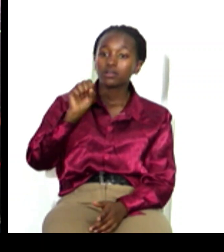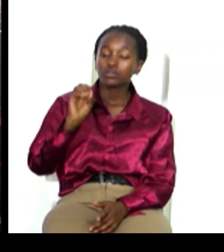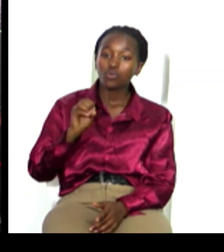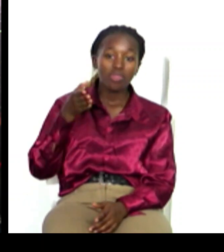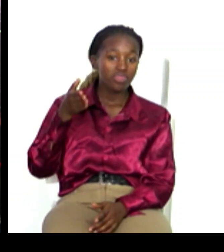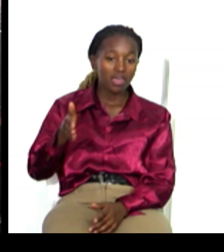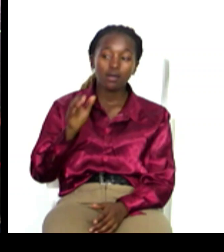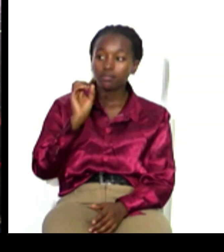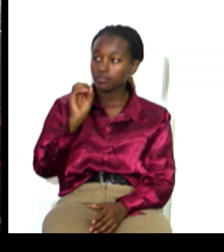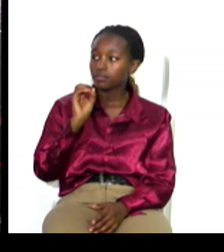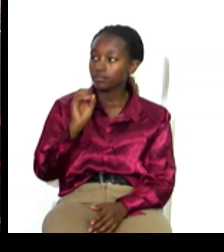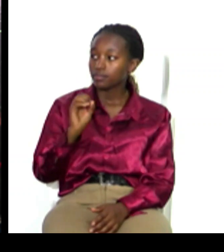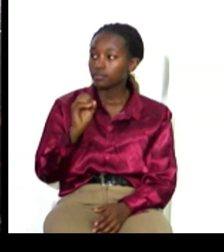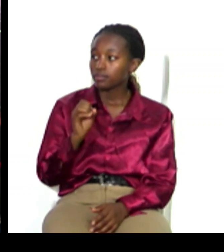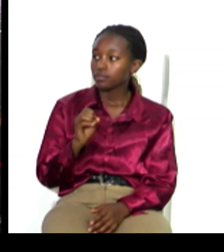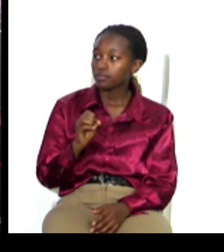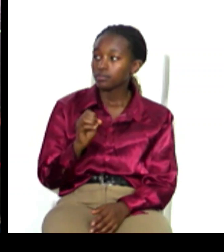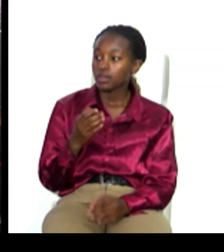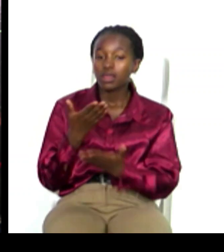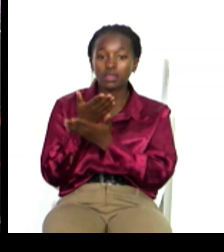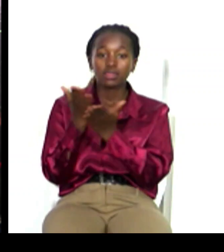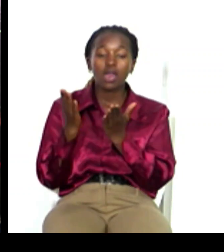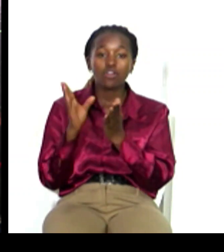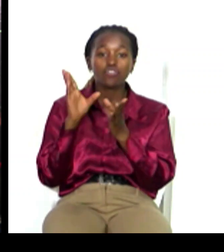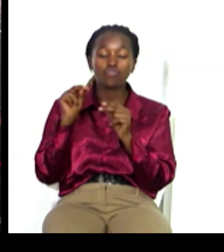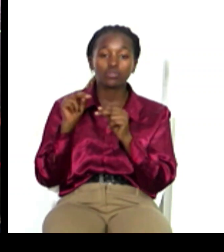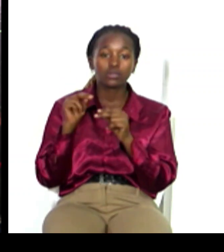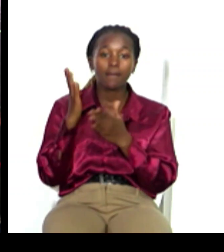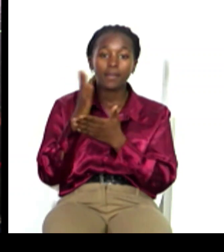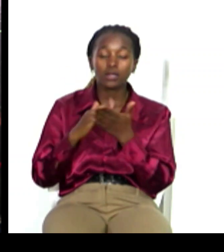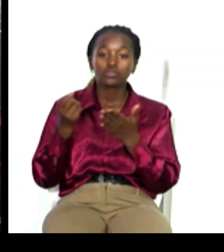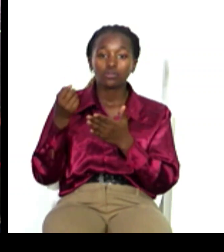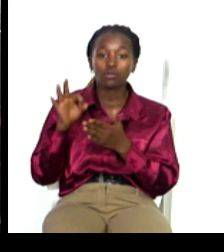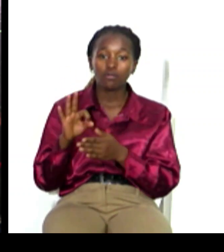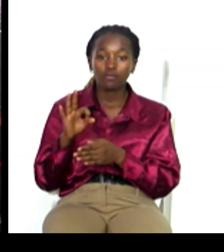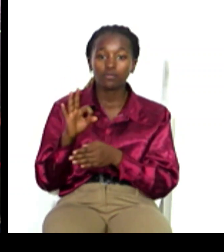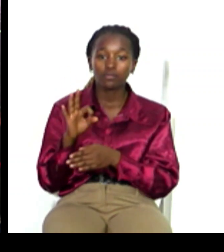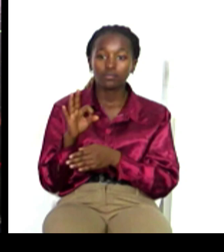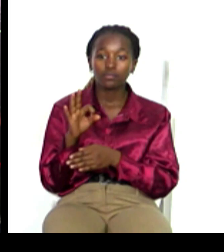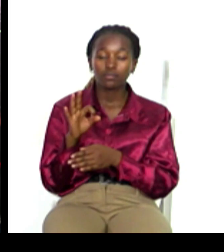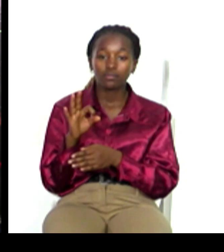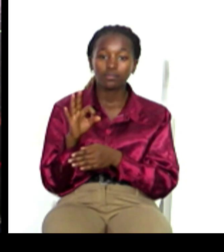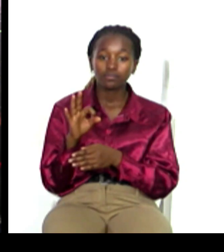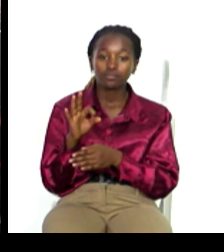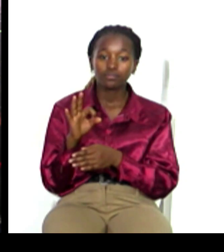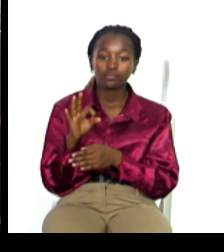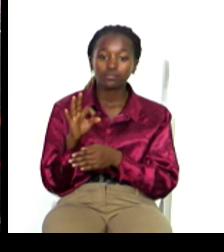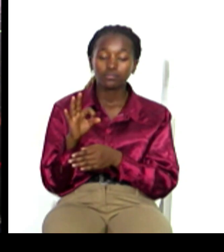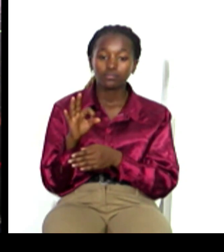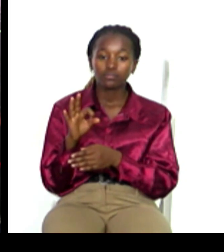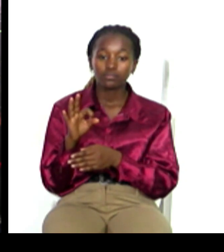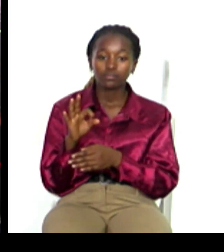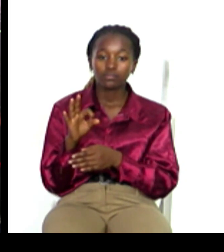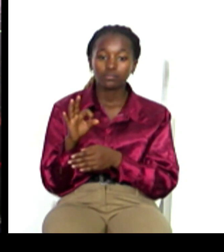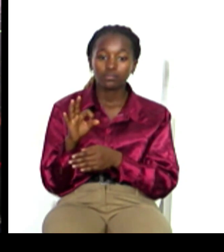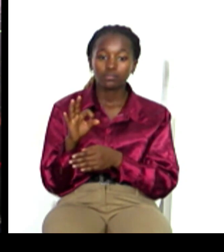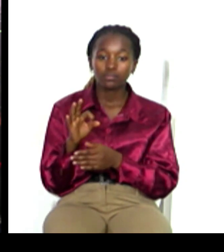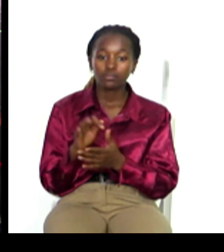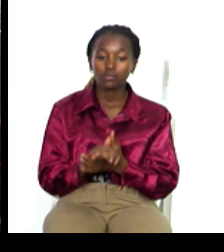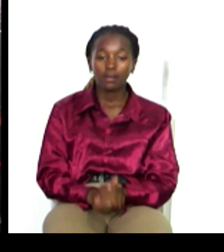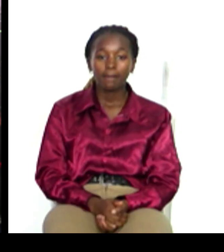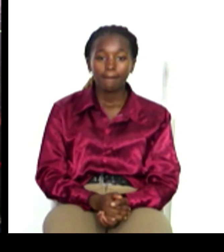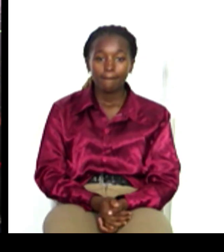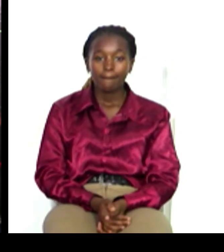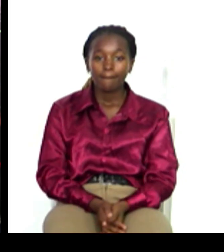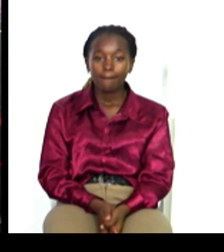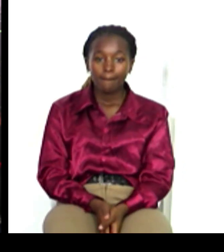Why? Because it's not a democratic country. Their president was elected through a coup. Ibrahim That Traore. begs the